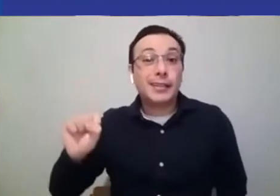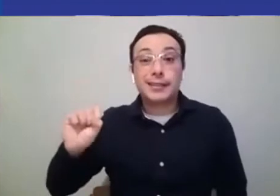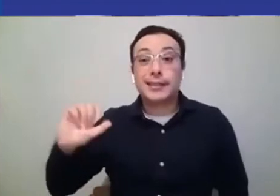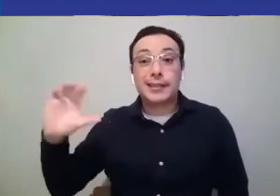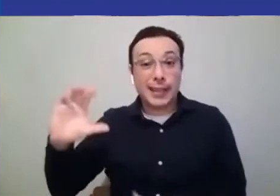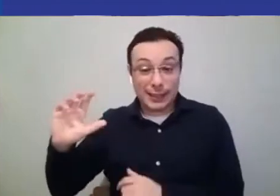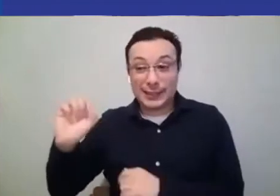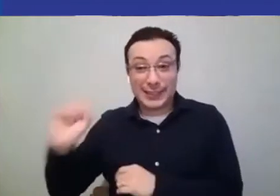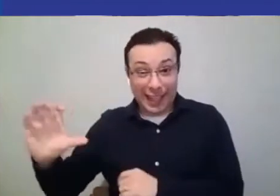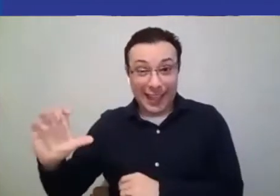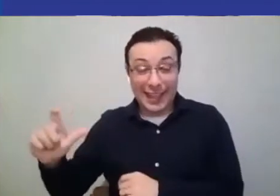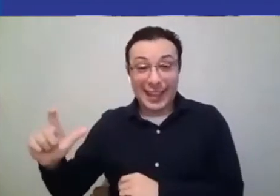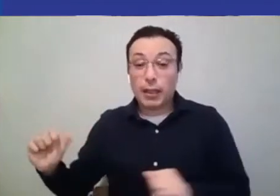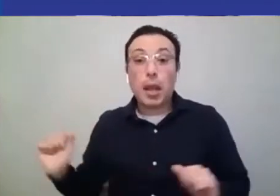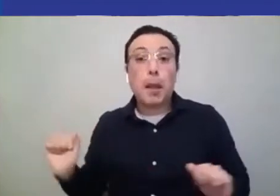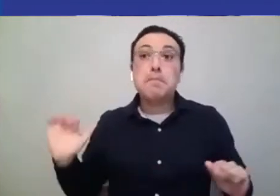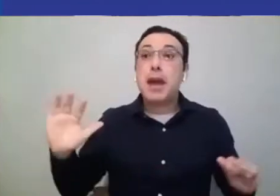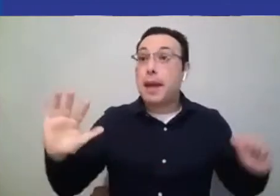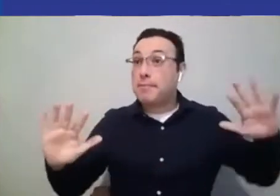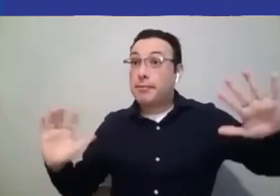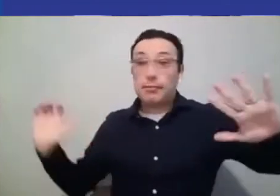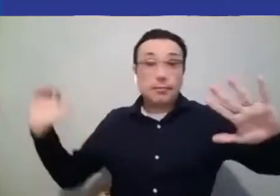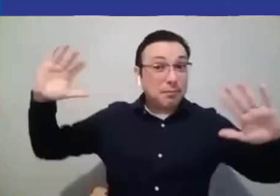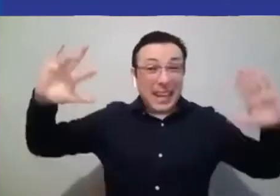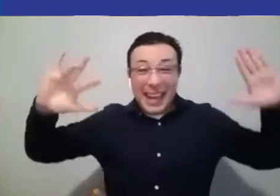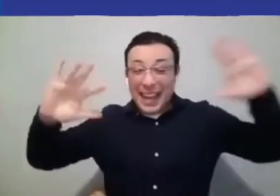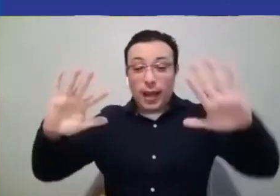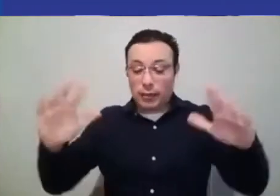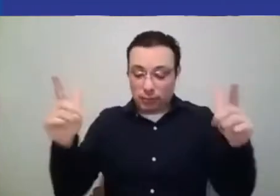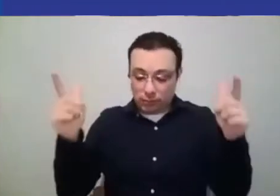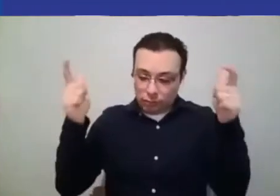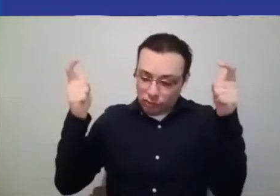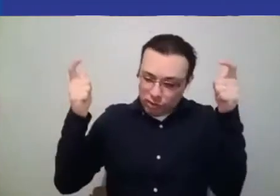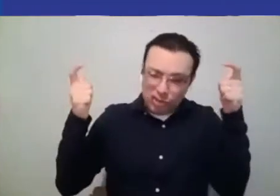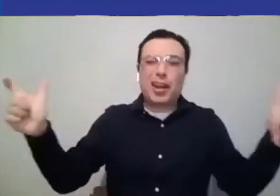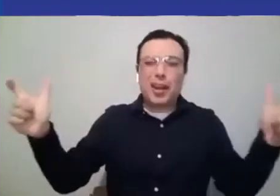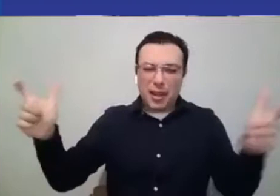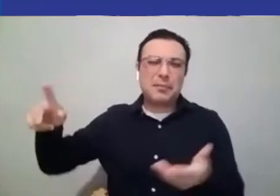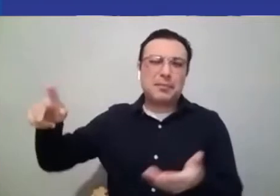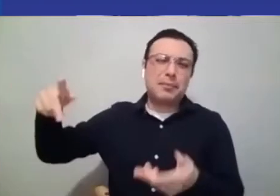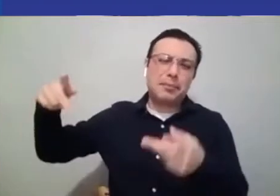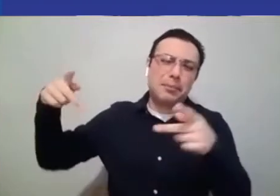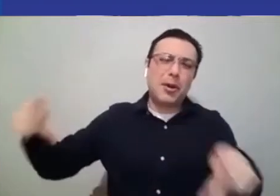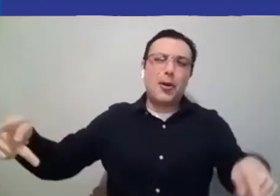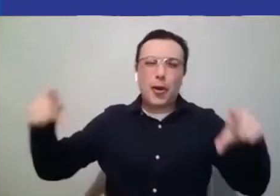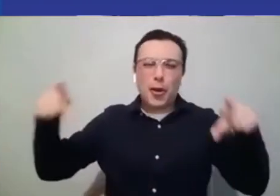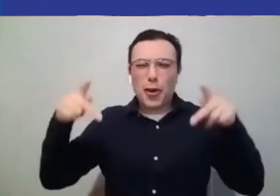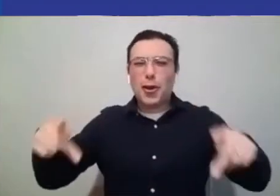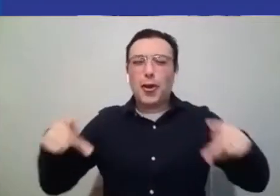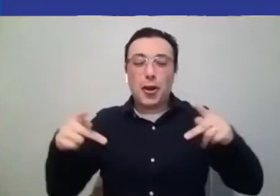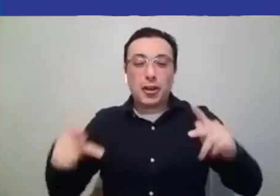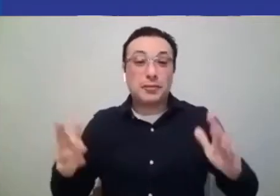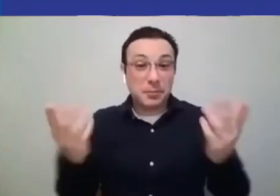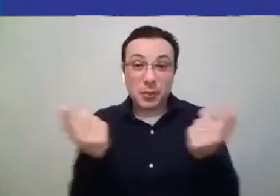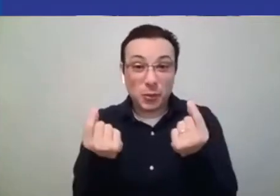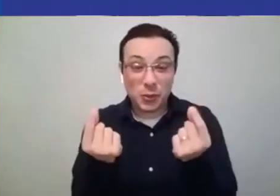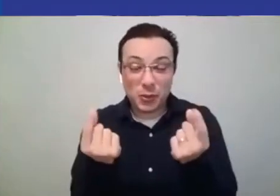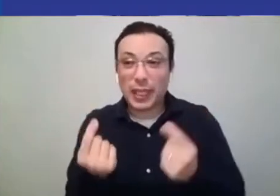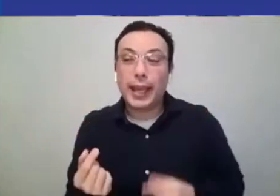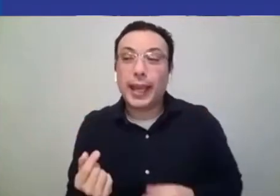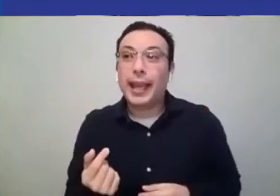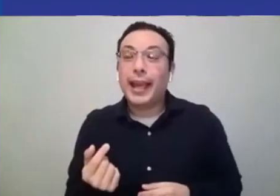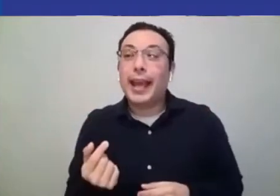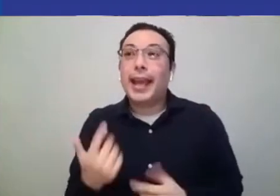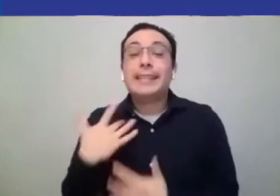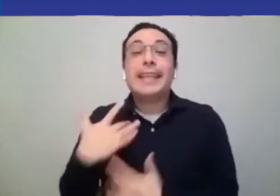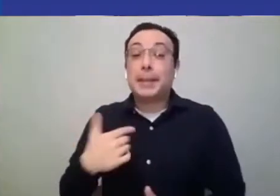Carolina. And we would have these big community parties. And my sisters used to,